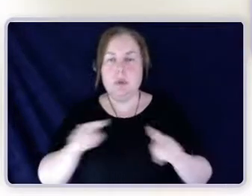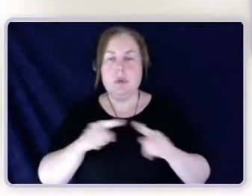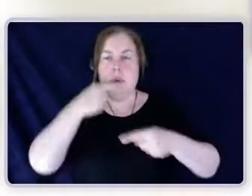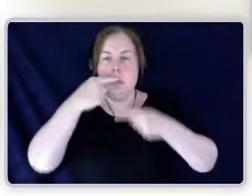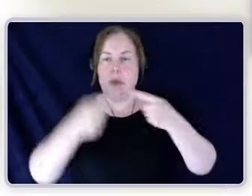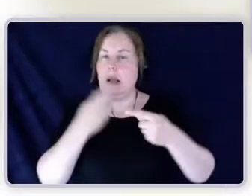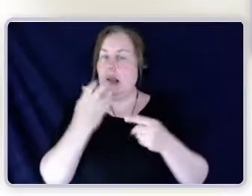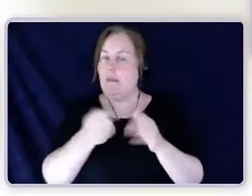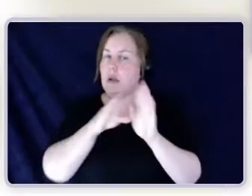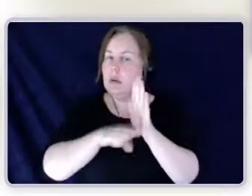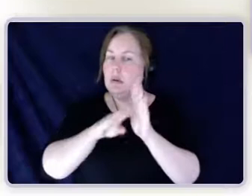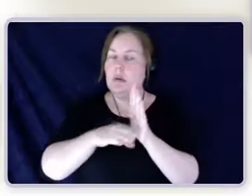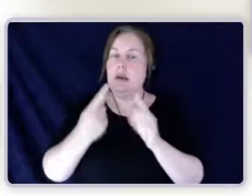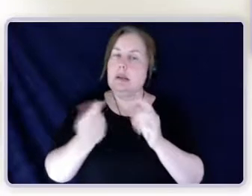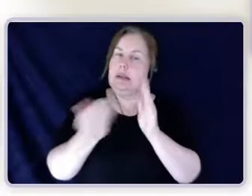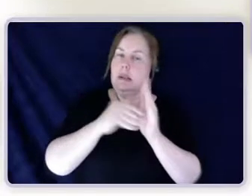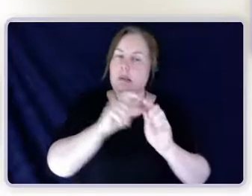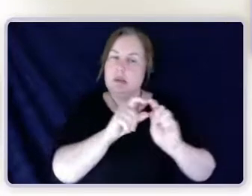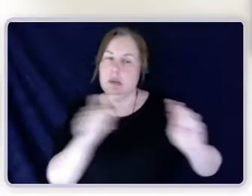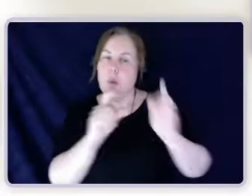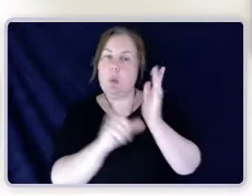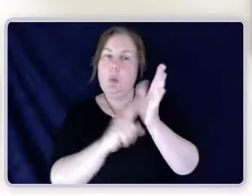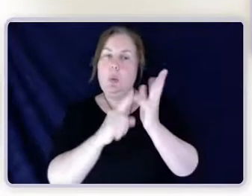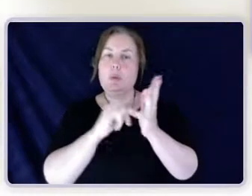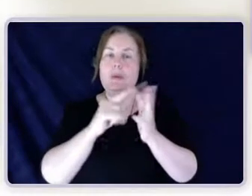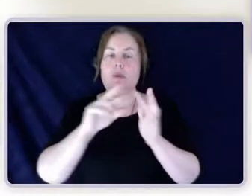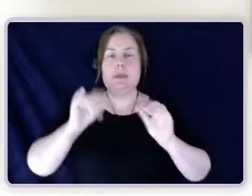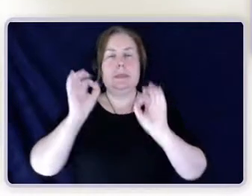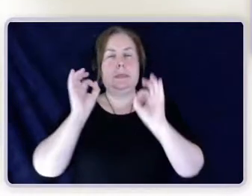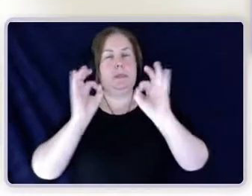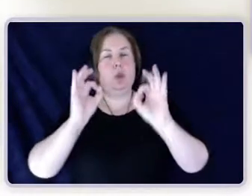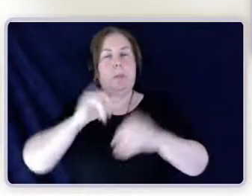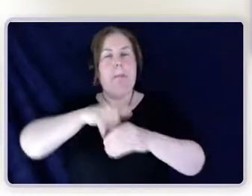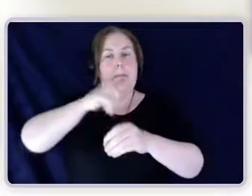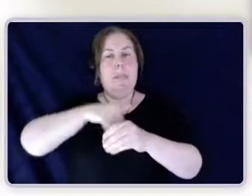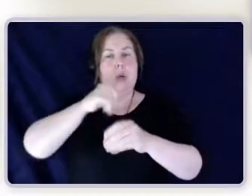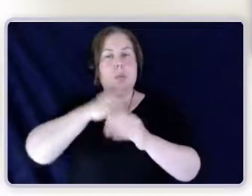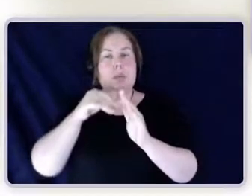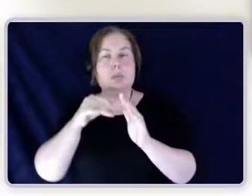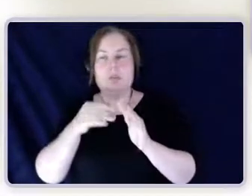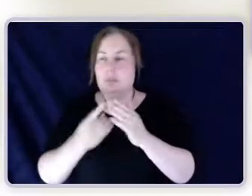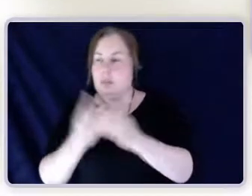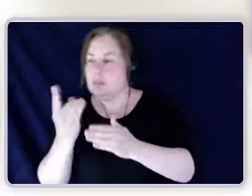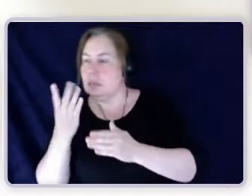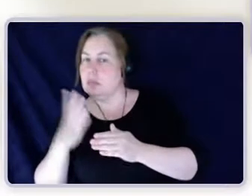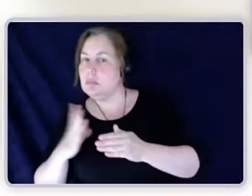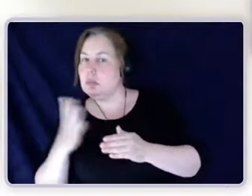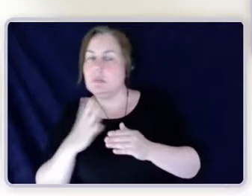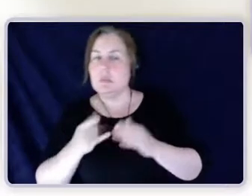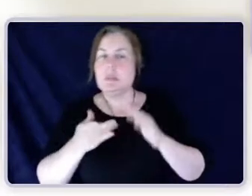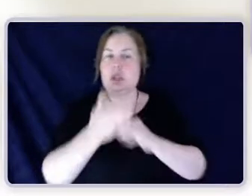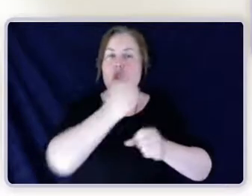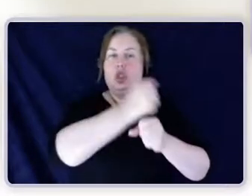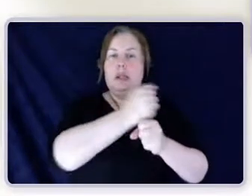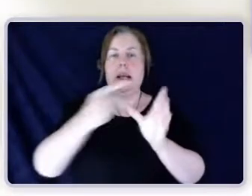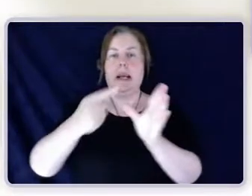procedures, which are defined, as I've written there, in section 140 of the GAA 2019. A special